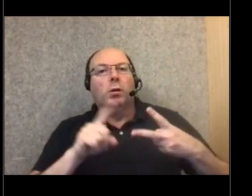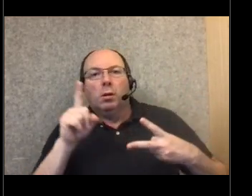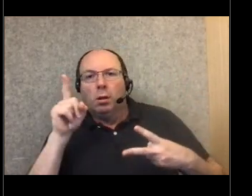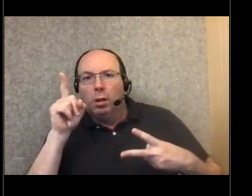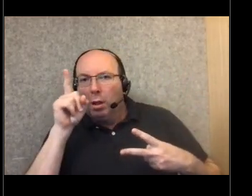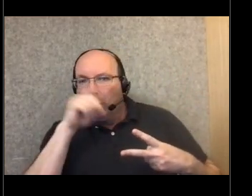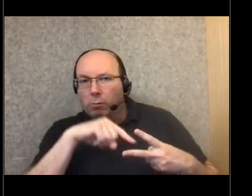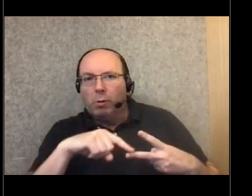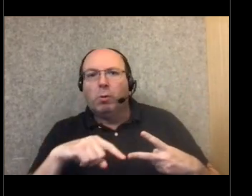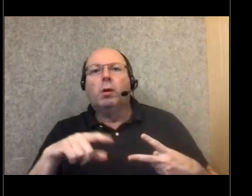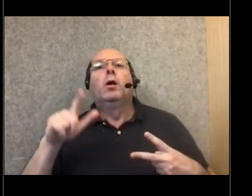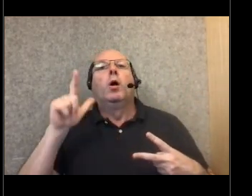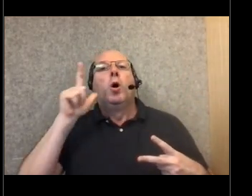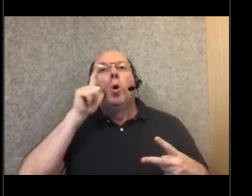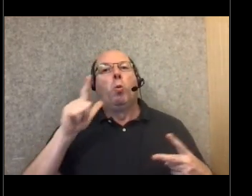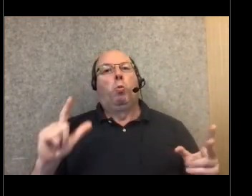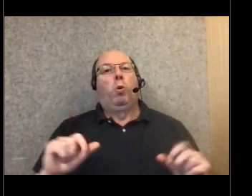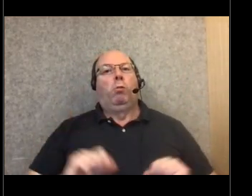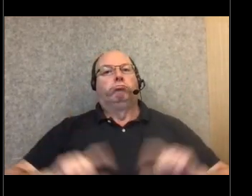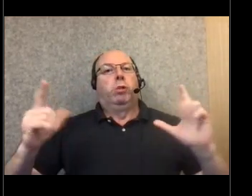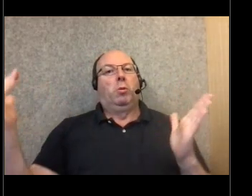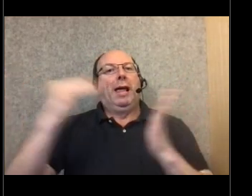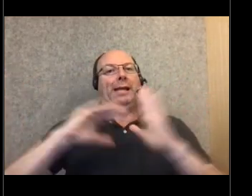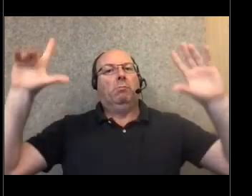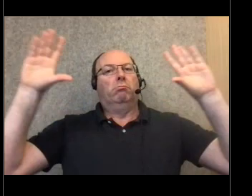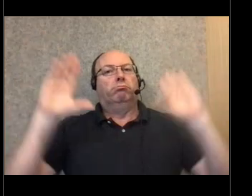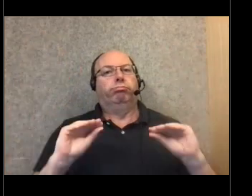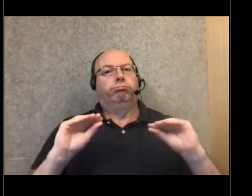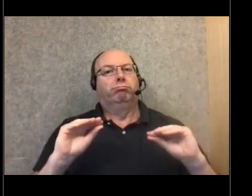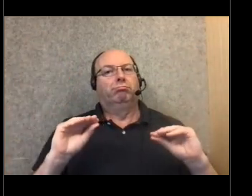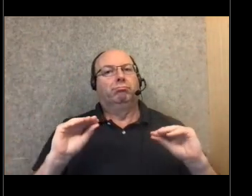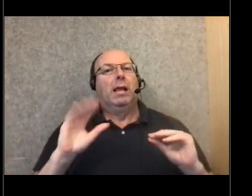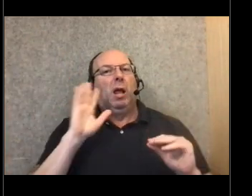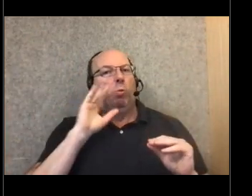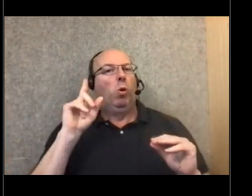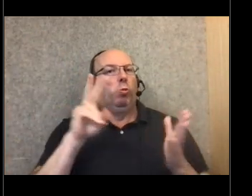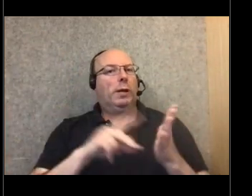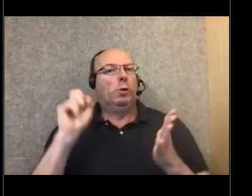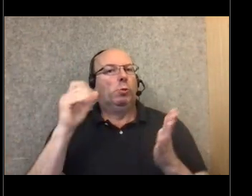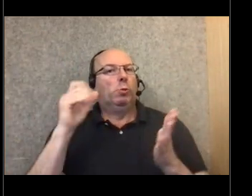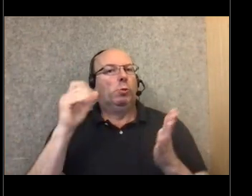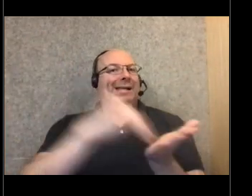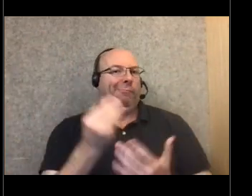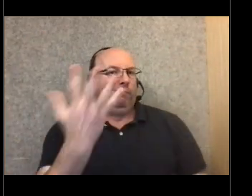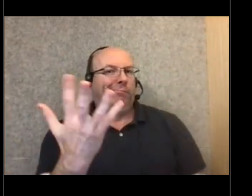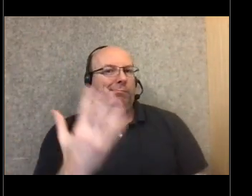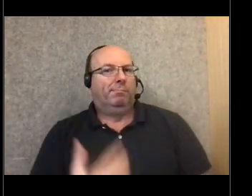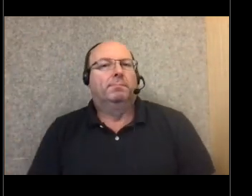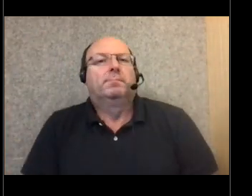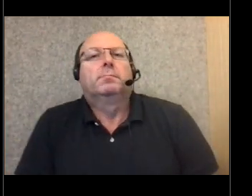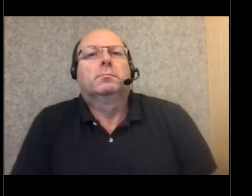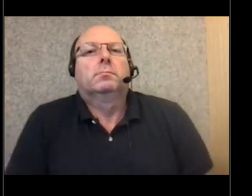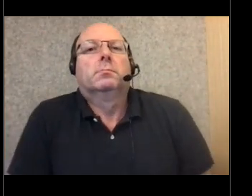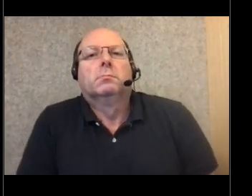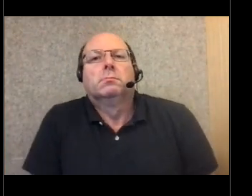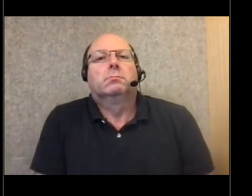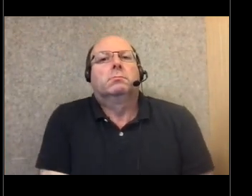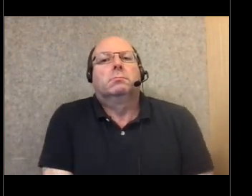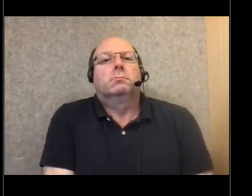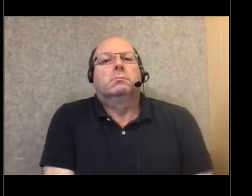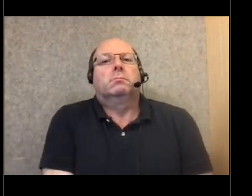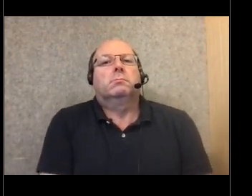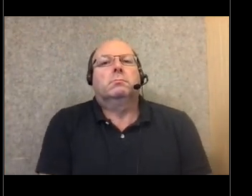second answer option is false. And I'm going to launch this poll now so